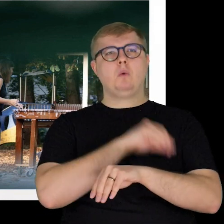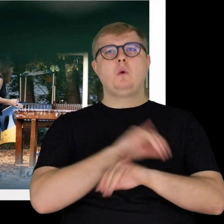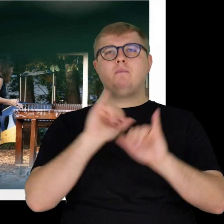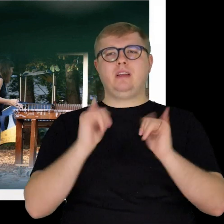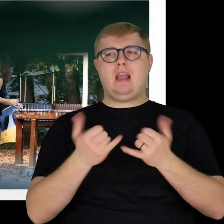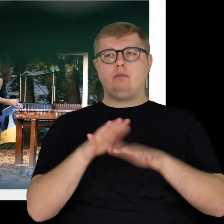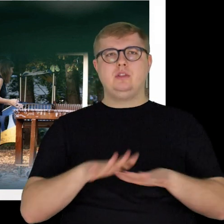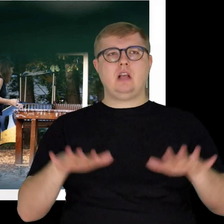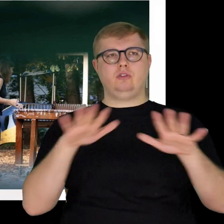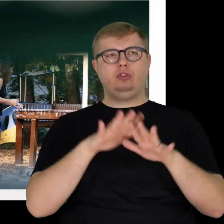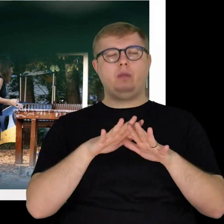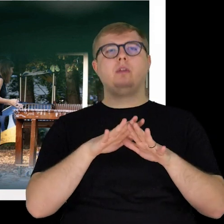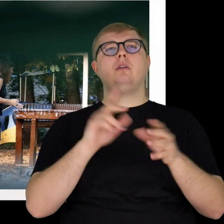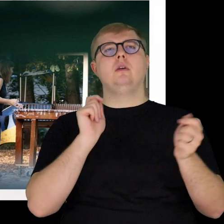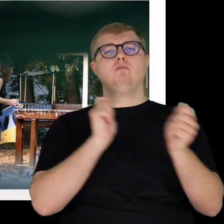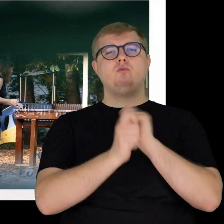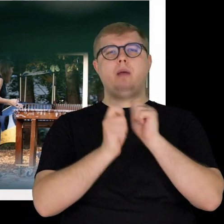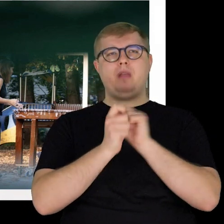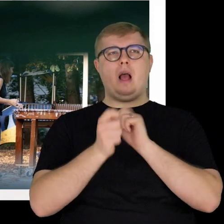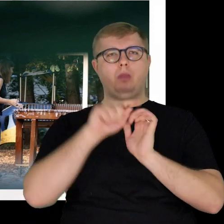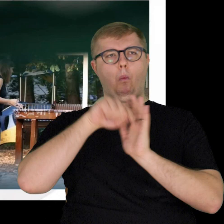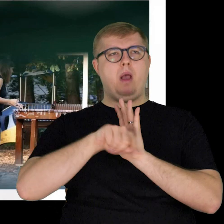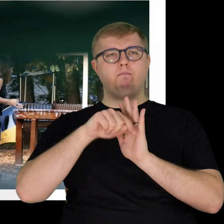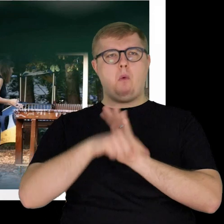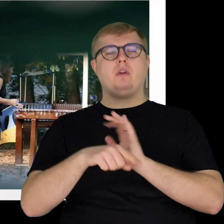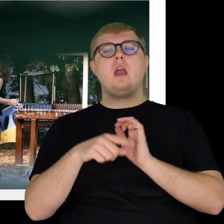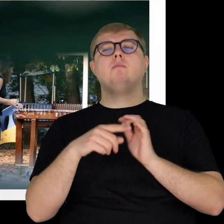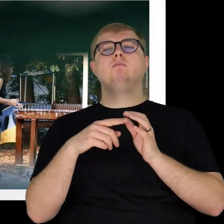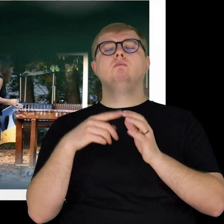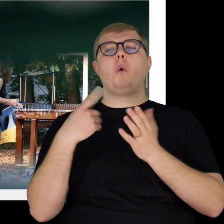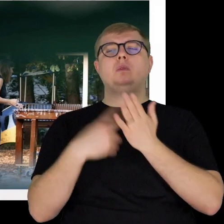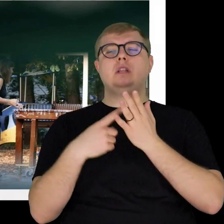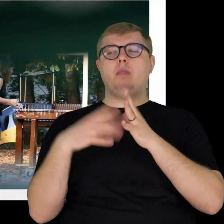over the past decades, then we will better understand how societies